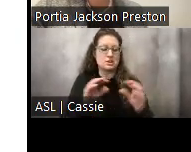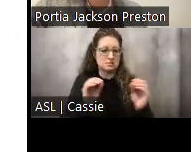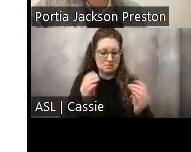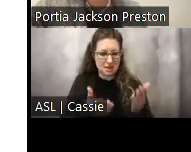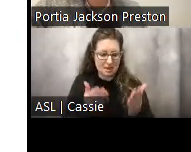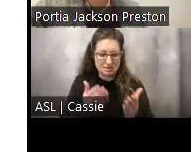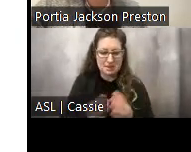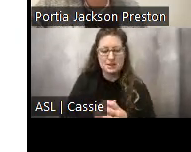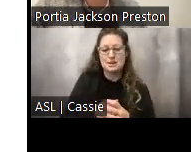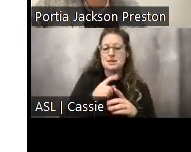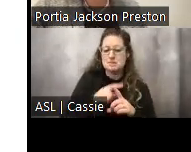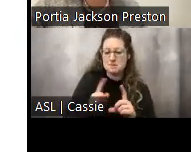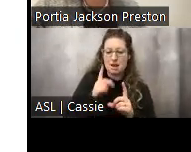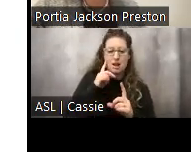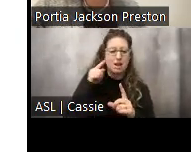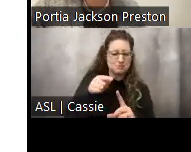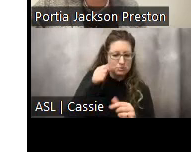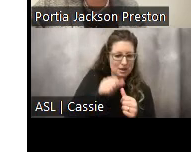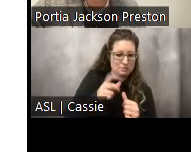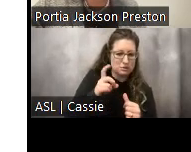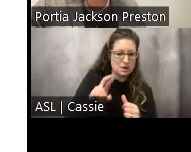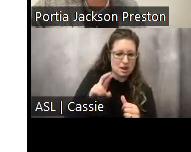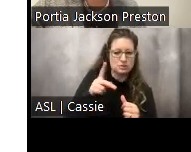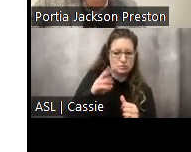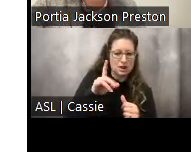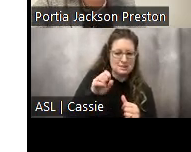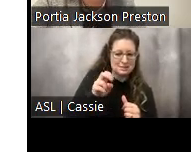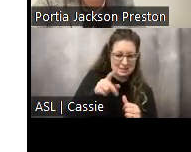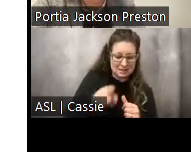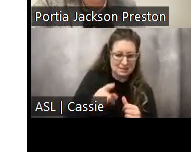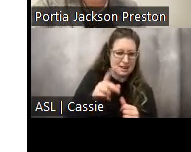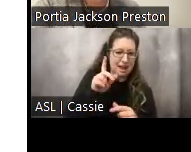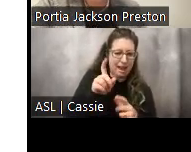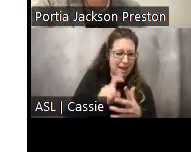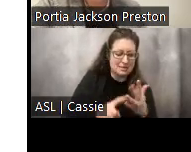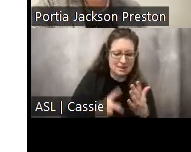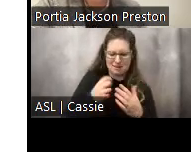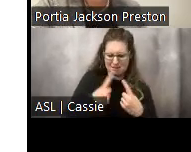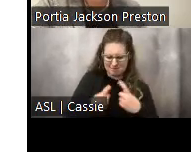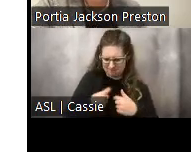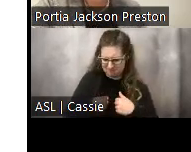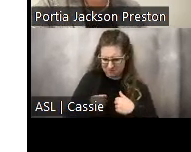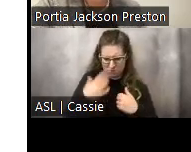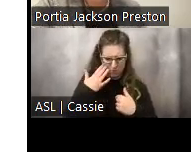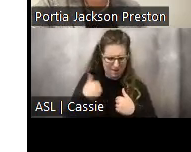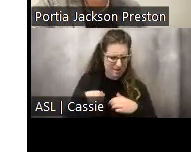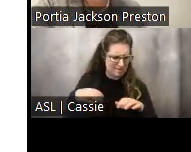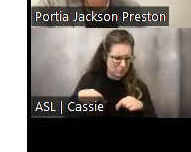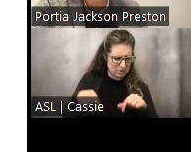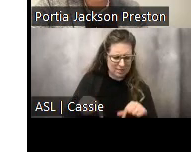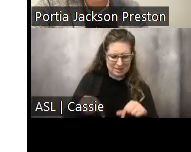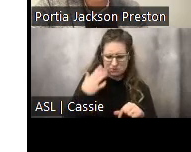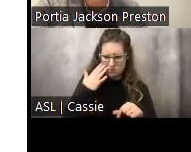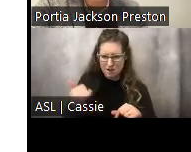that Dr. Preston asked, shared of ourselves, why are we doing this? Are